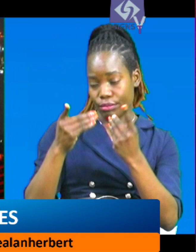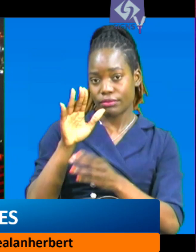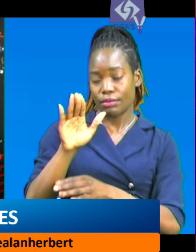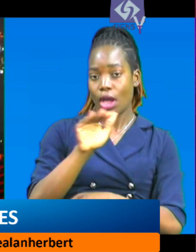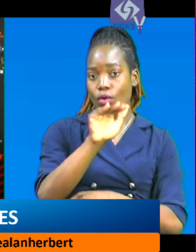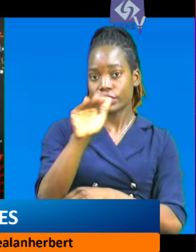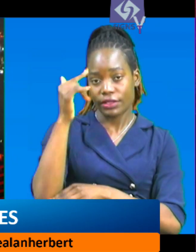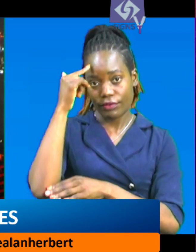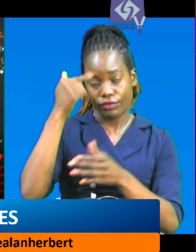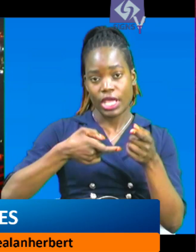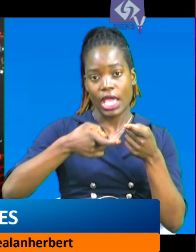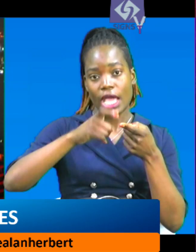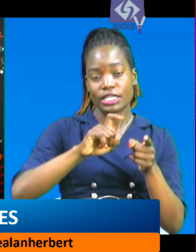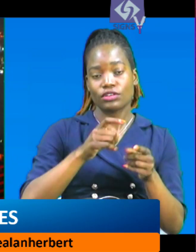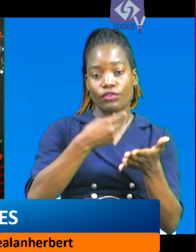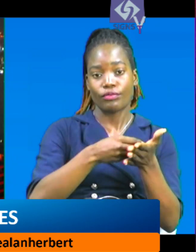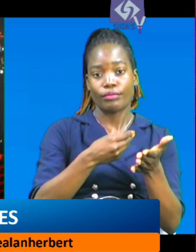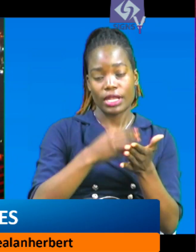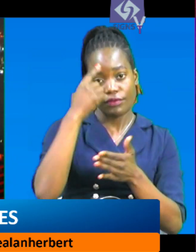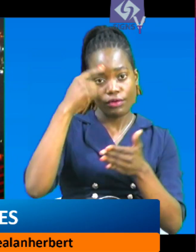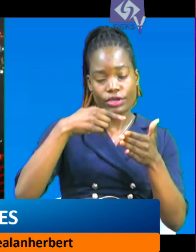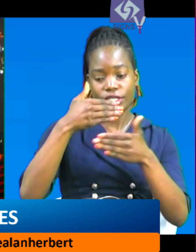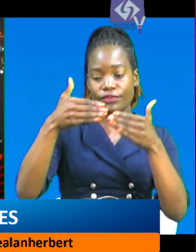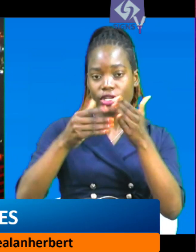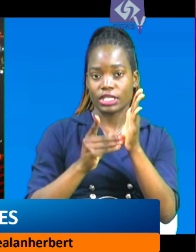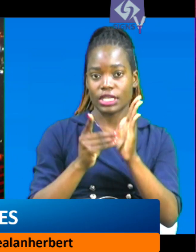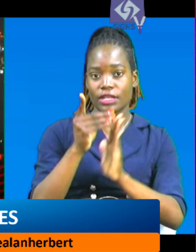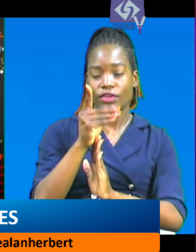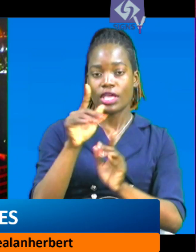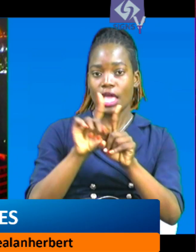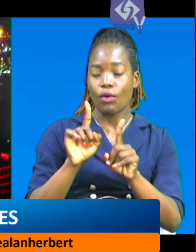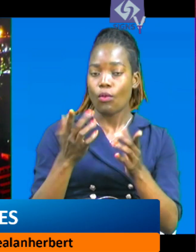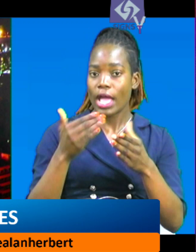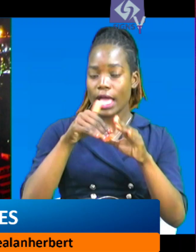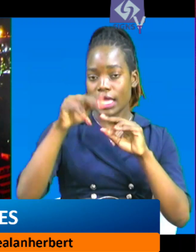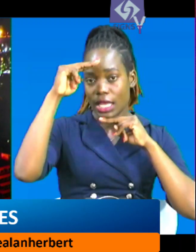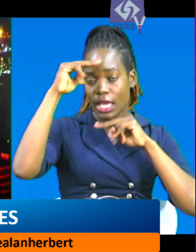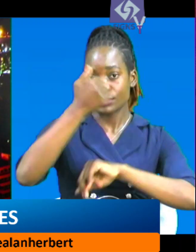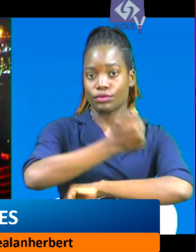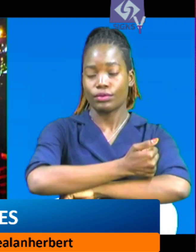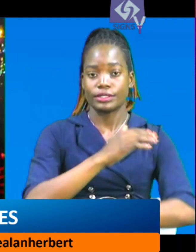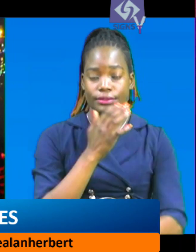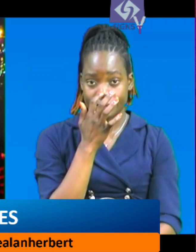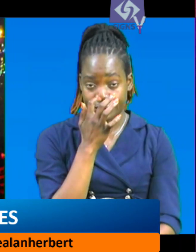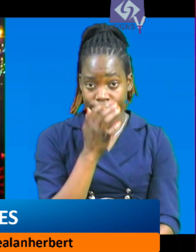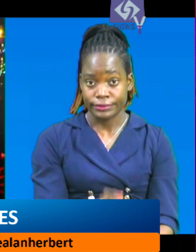department was requesting for additional funding for infrastructure development in secondary schools.